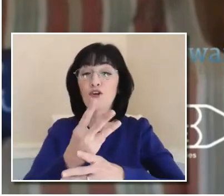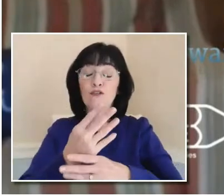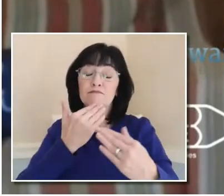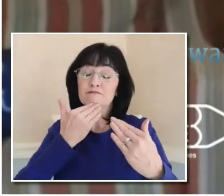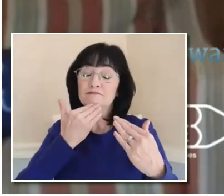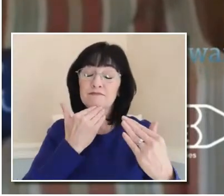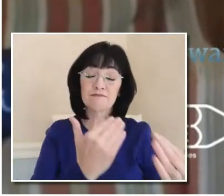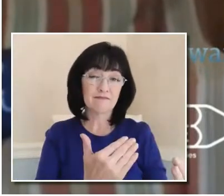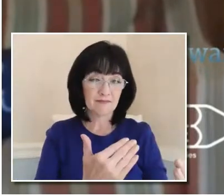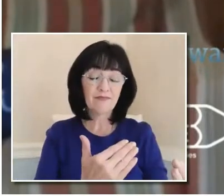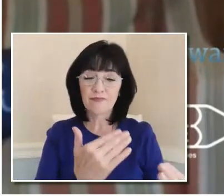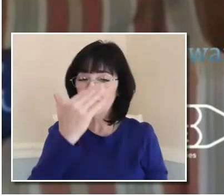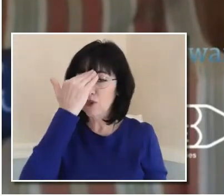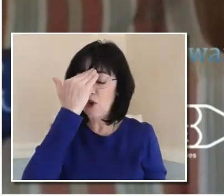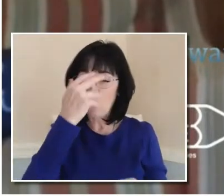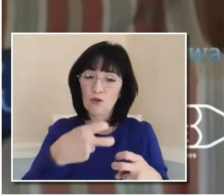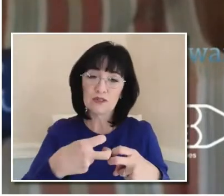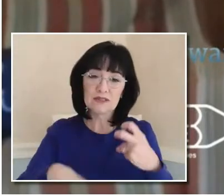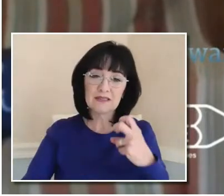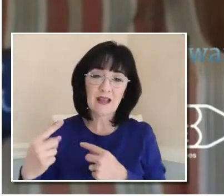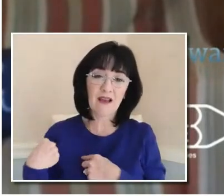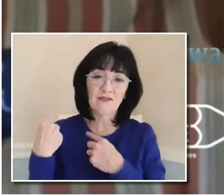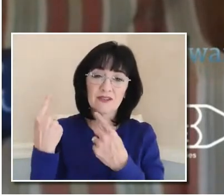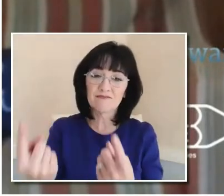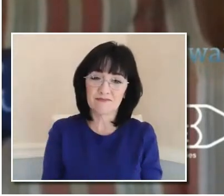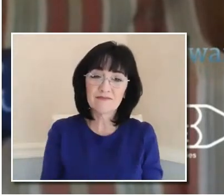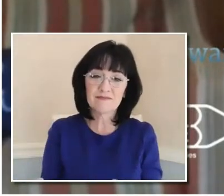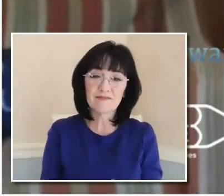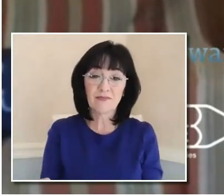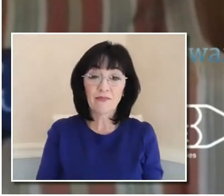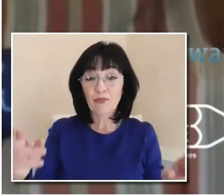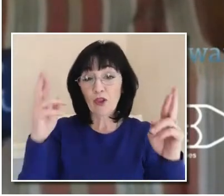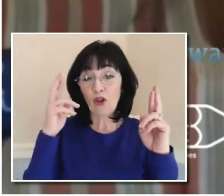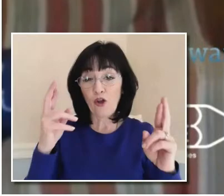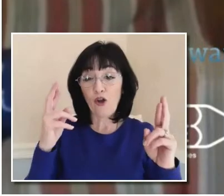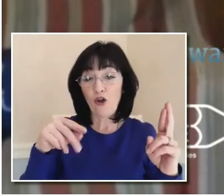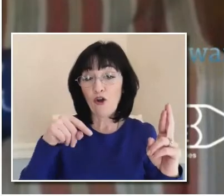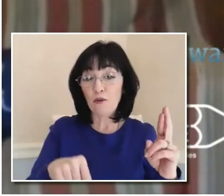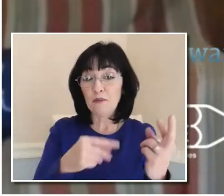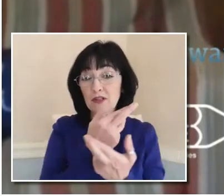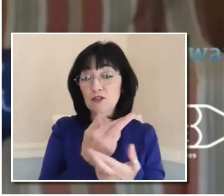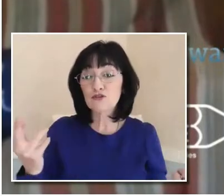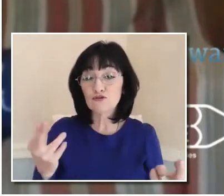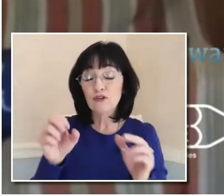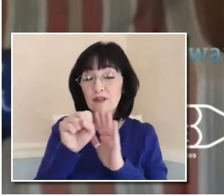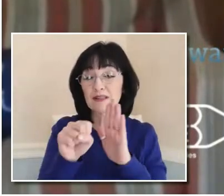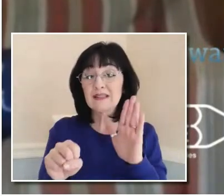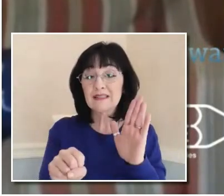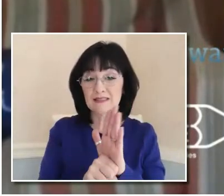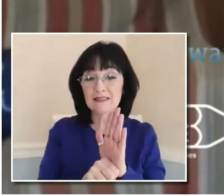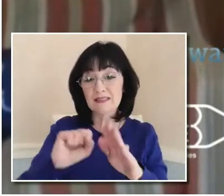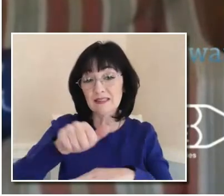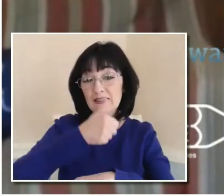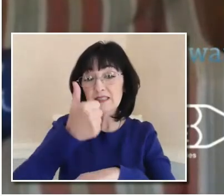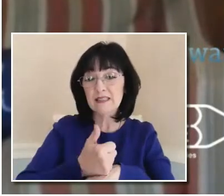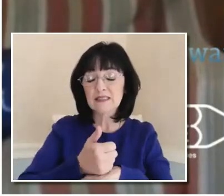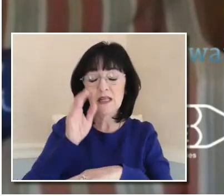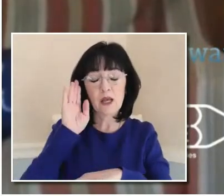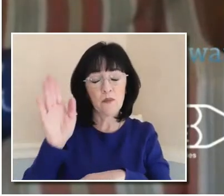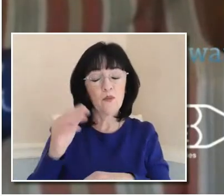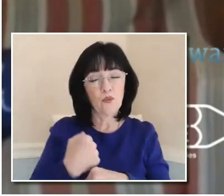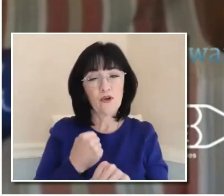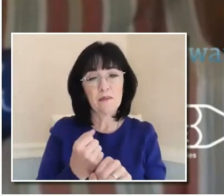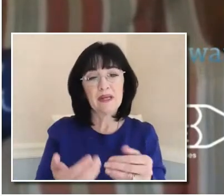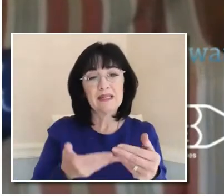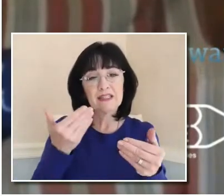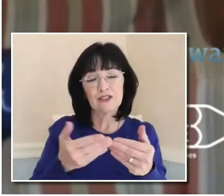for you. And hopefully this access to Sora and the resources the state's putting together will make things a little bit easier for you and make it